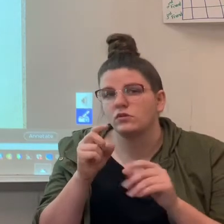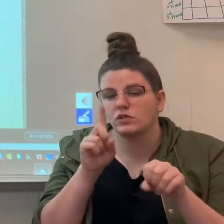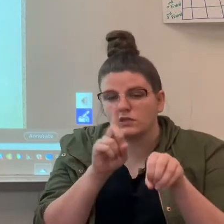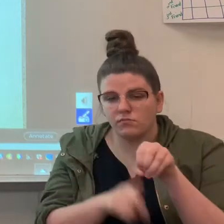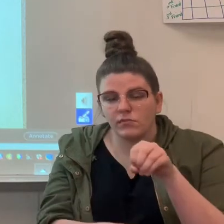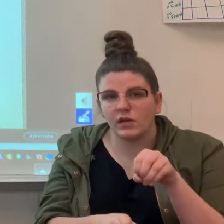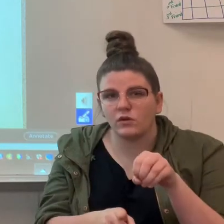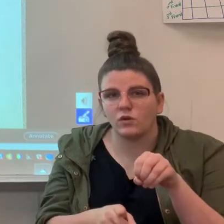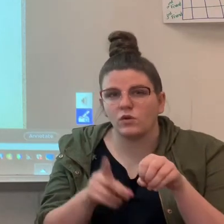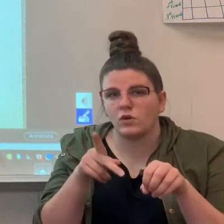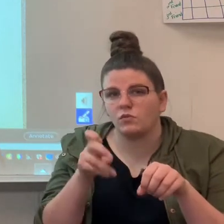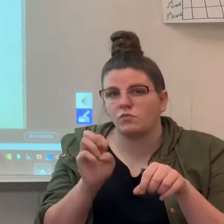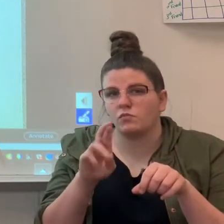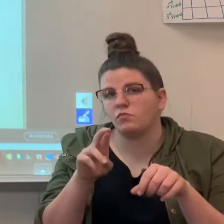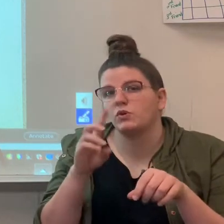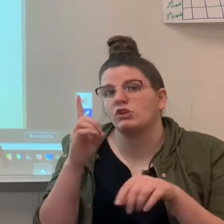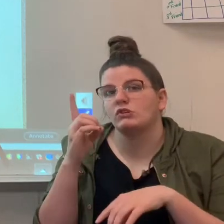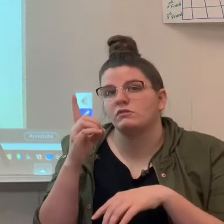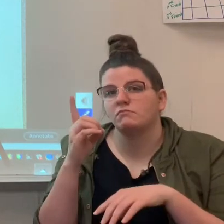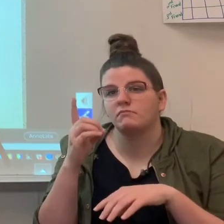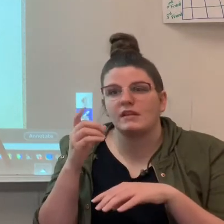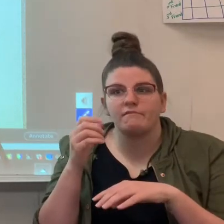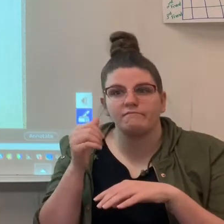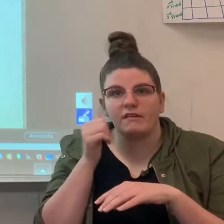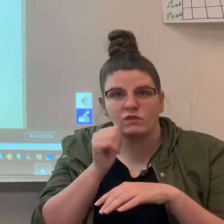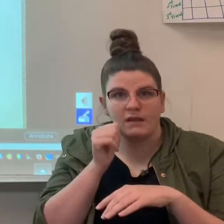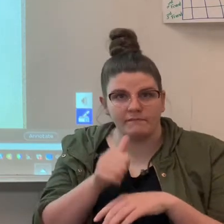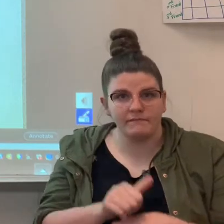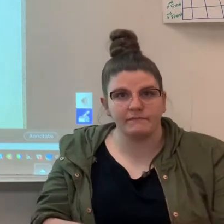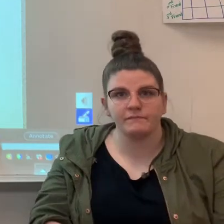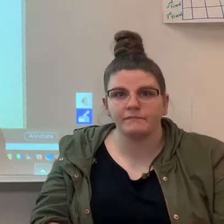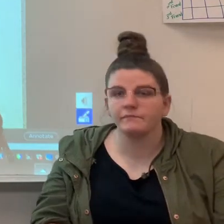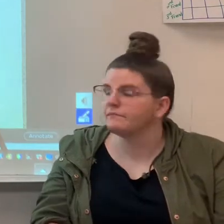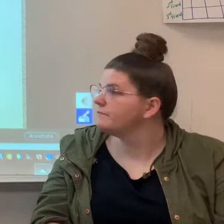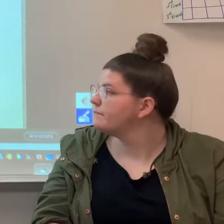per day.